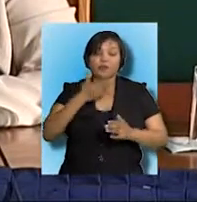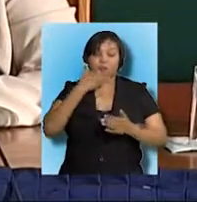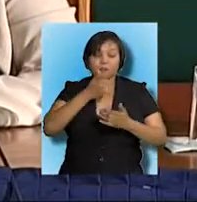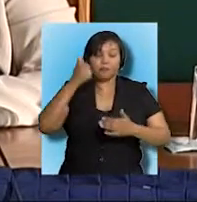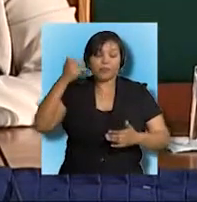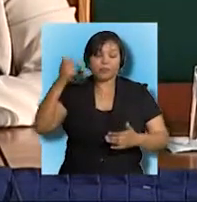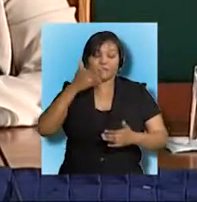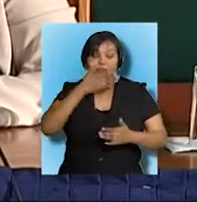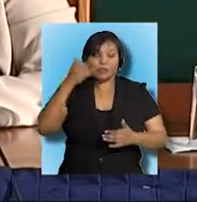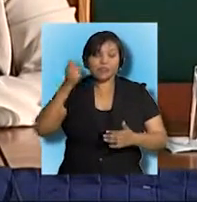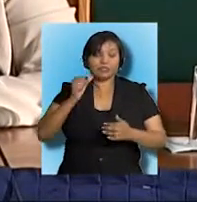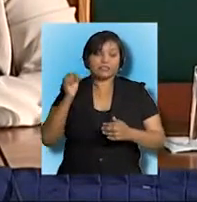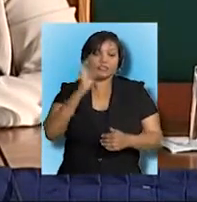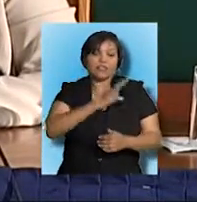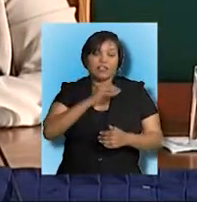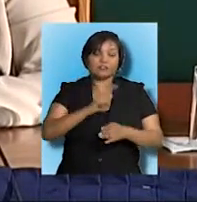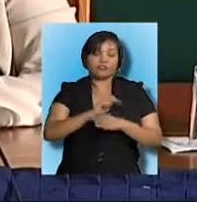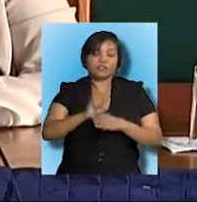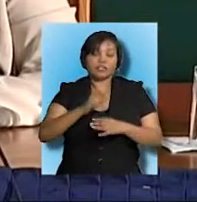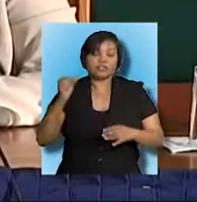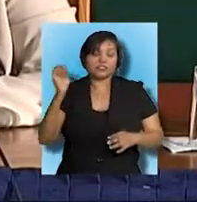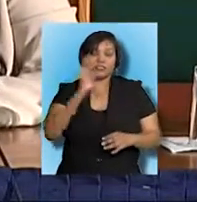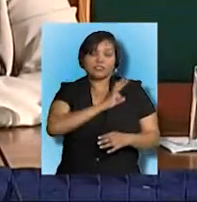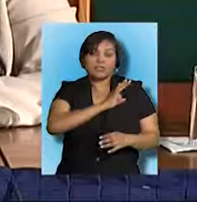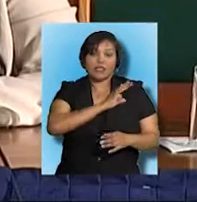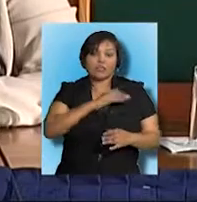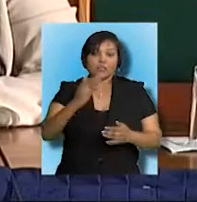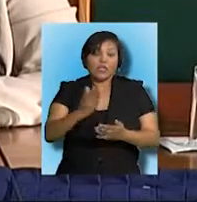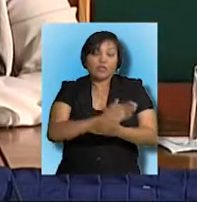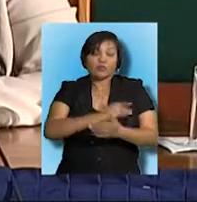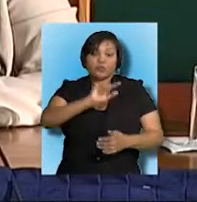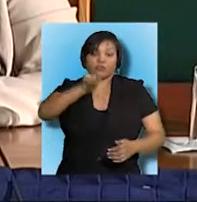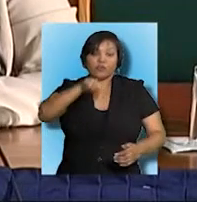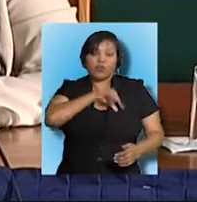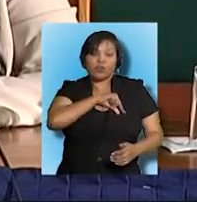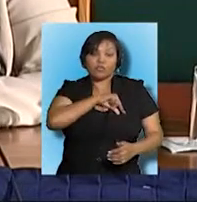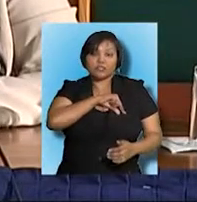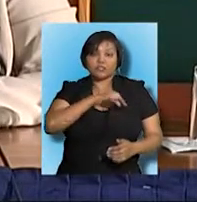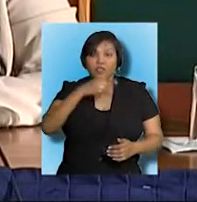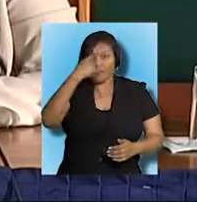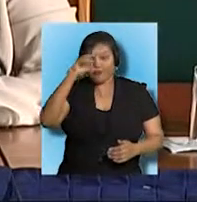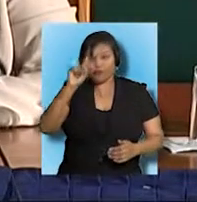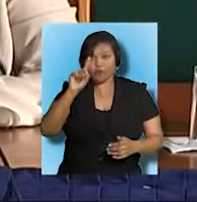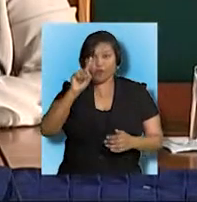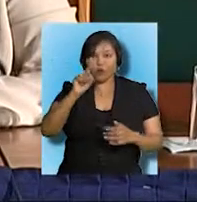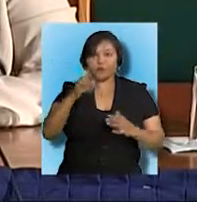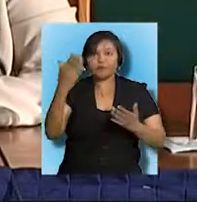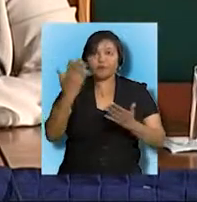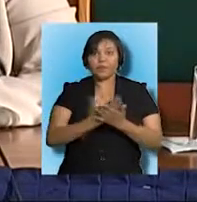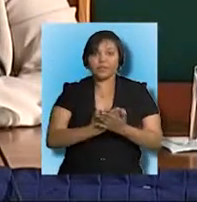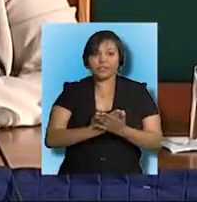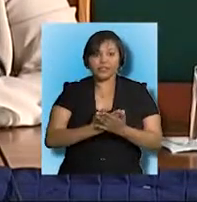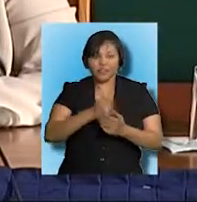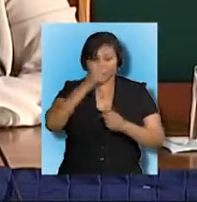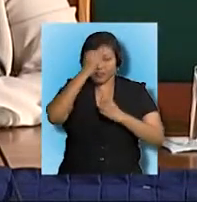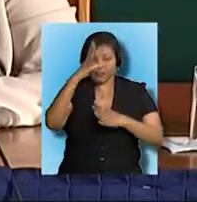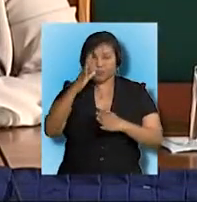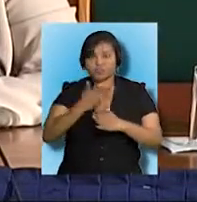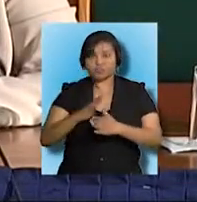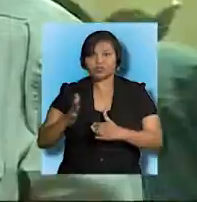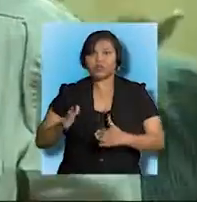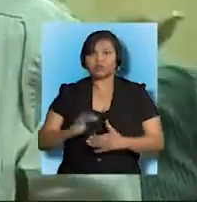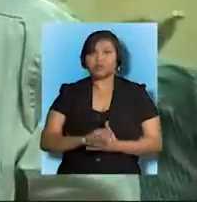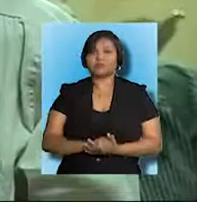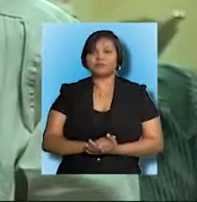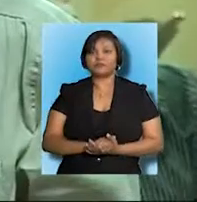kind of thing. So I've actually seen an improvement in the quality where there has been the development of a media